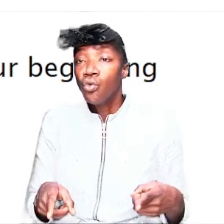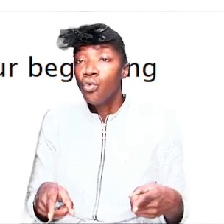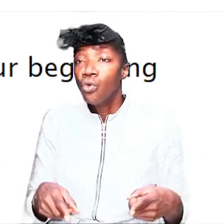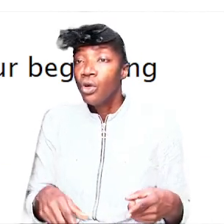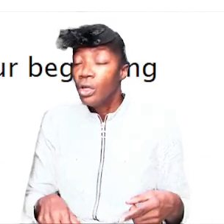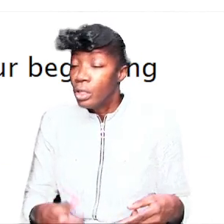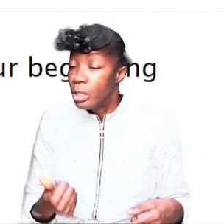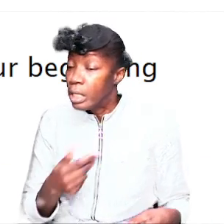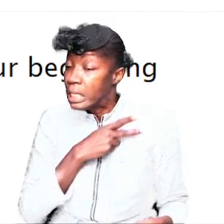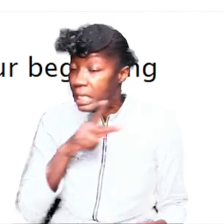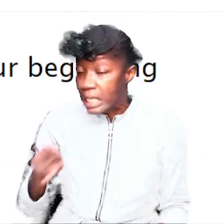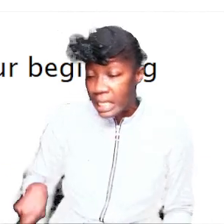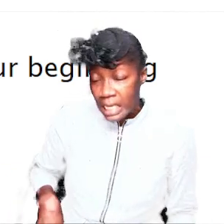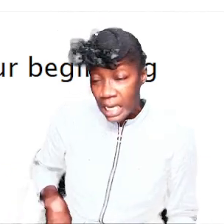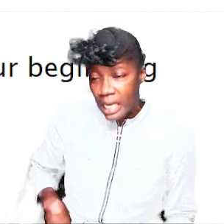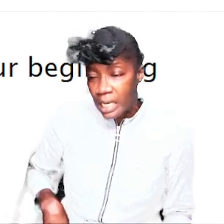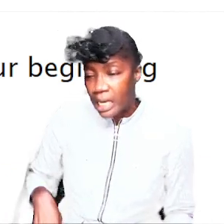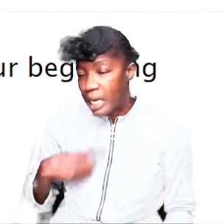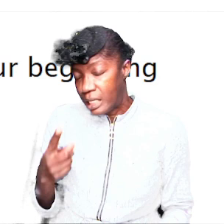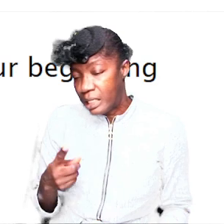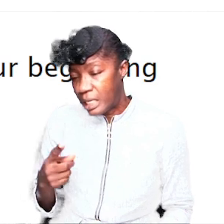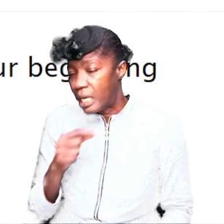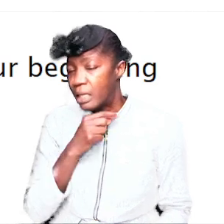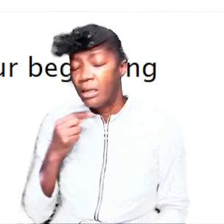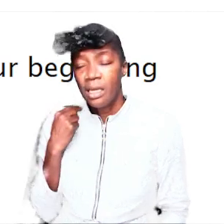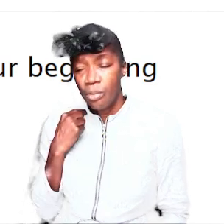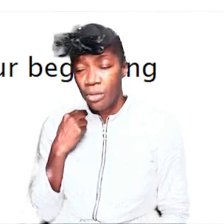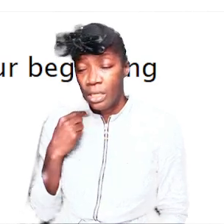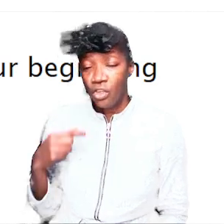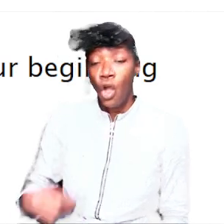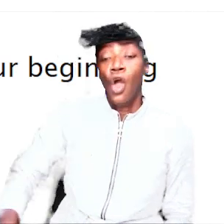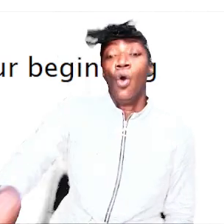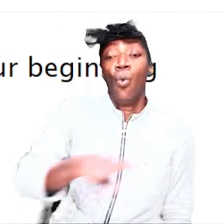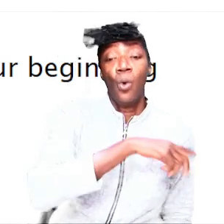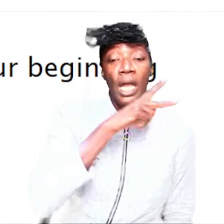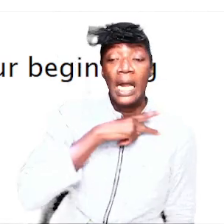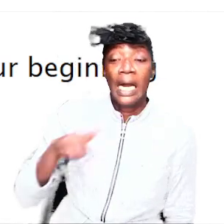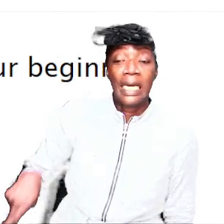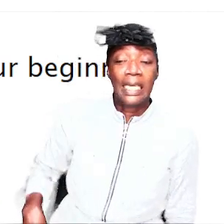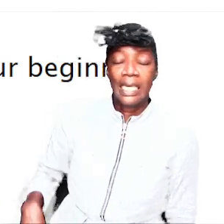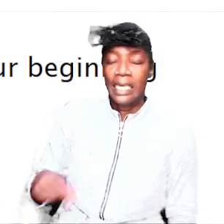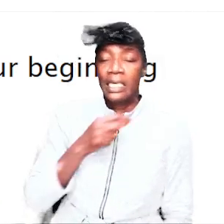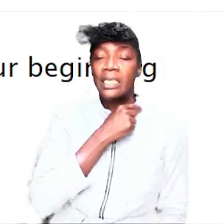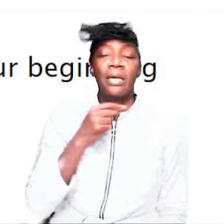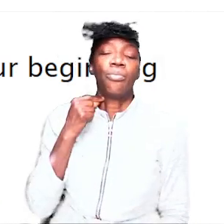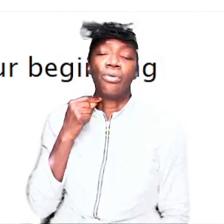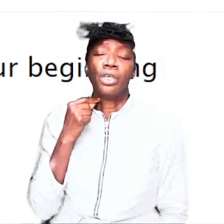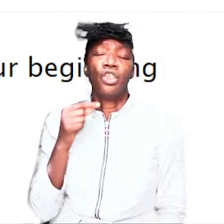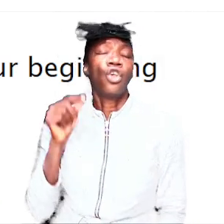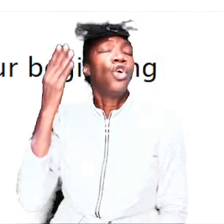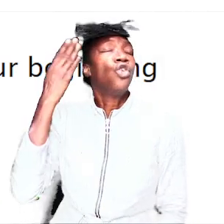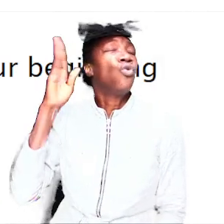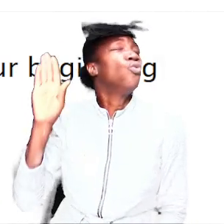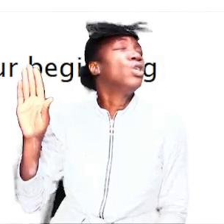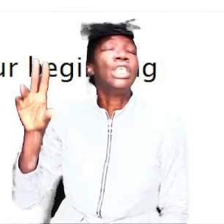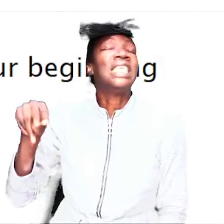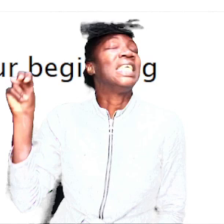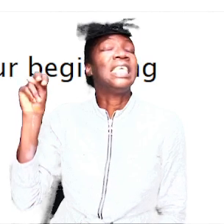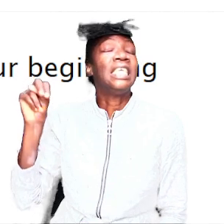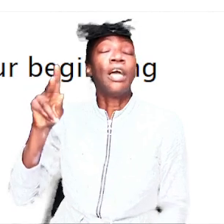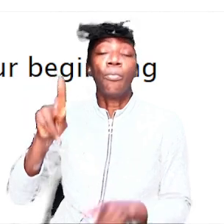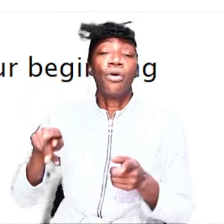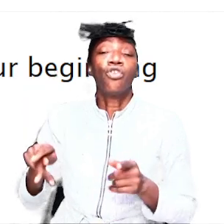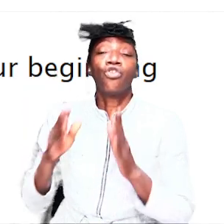king and say to the priest, we are kings and priests, so we don't need anybody to inquire of the Lord for us. We